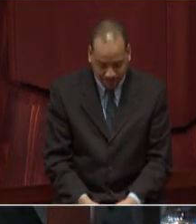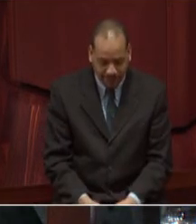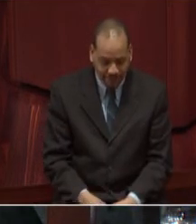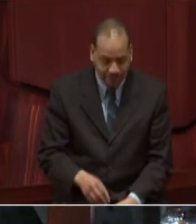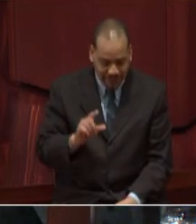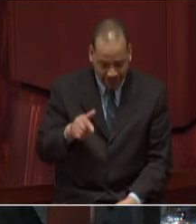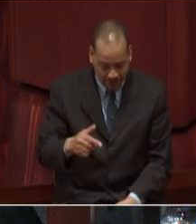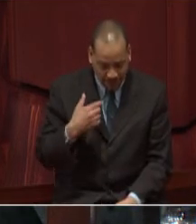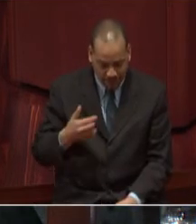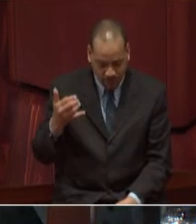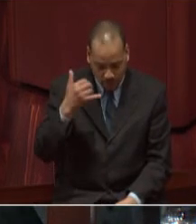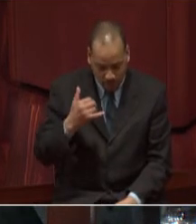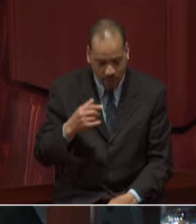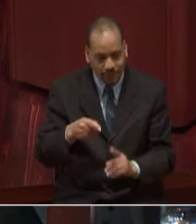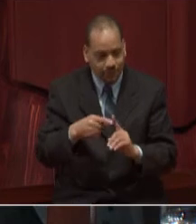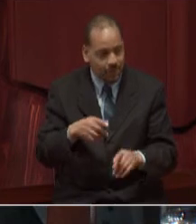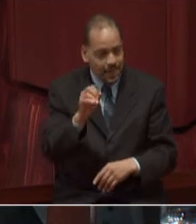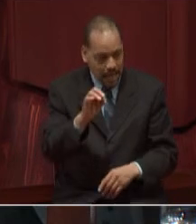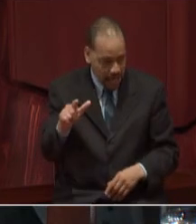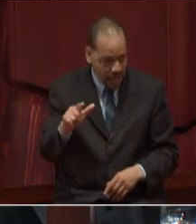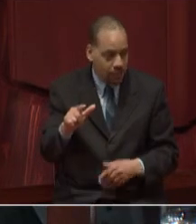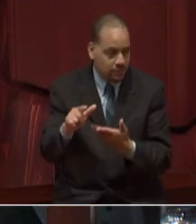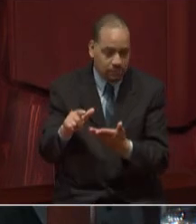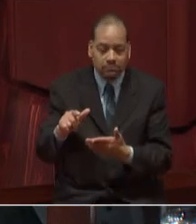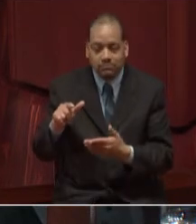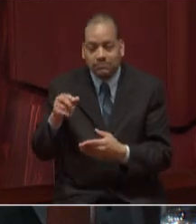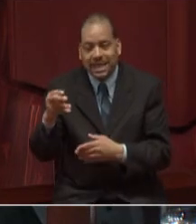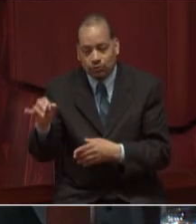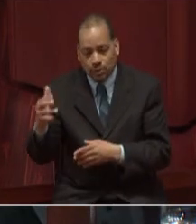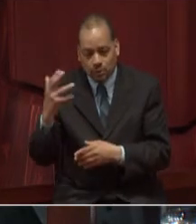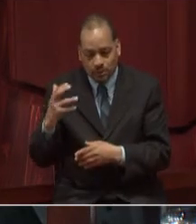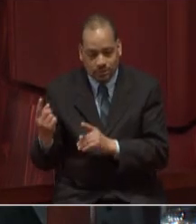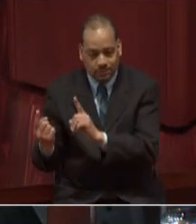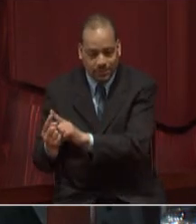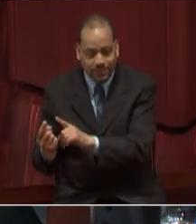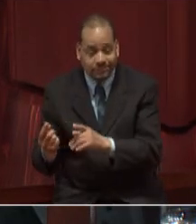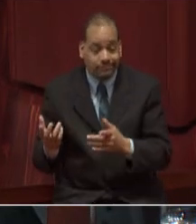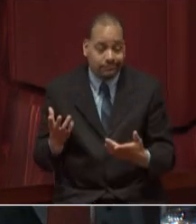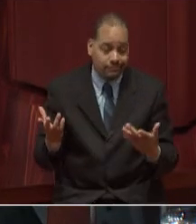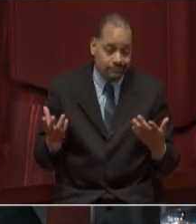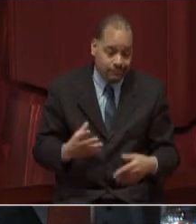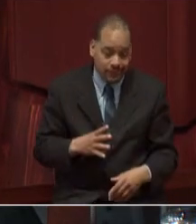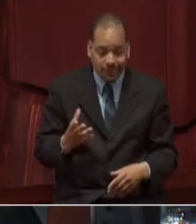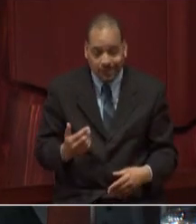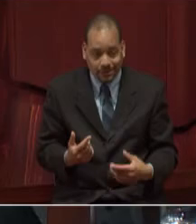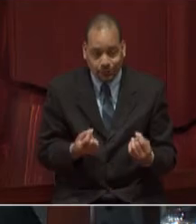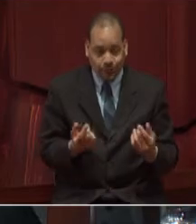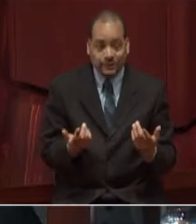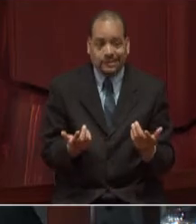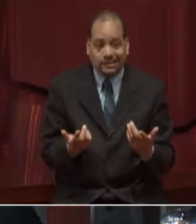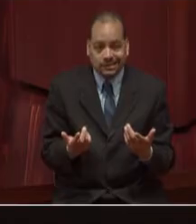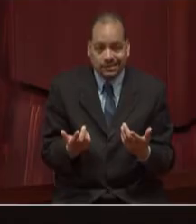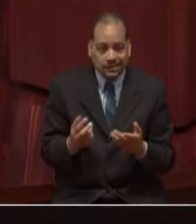Haig, Henry wants to see you. So of course, I was in the EOB. I figured, well, what am I going to do? This was going to not be a